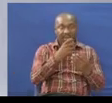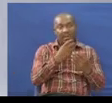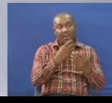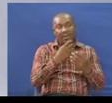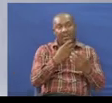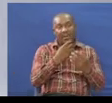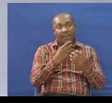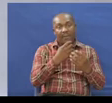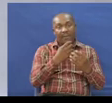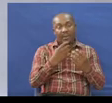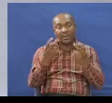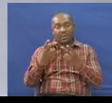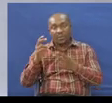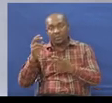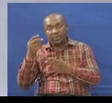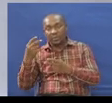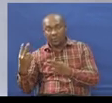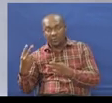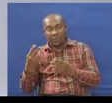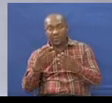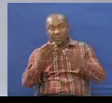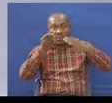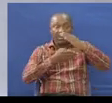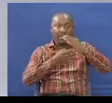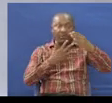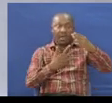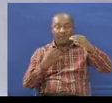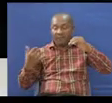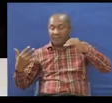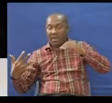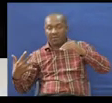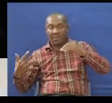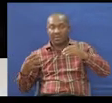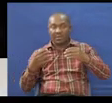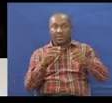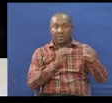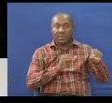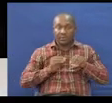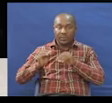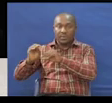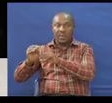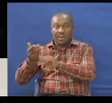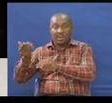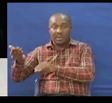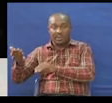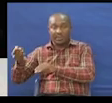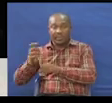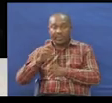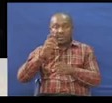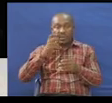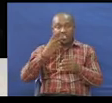5 throughout. 5, 5. So x is equal to 2 over 5. That's the first value of x. Here again, take 1 on the other